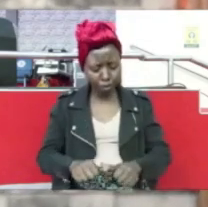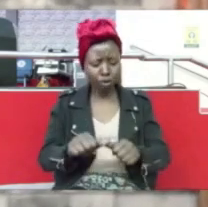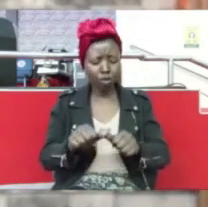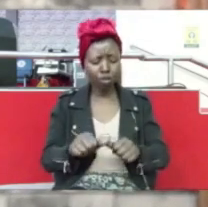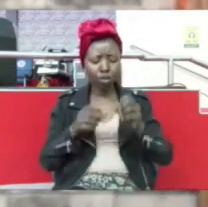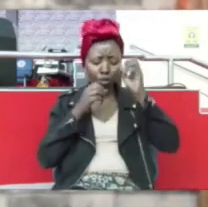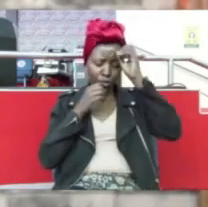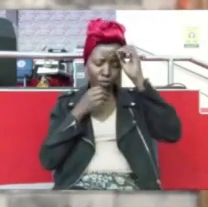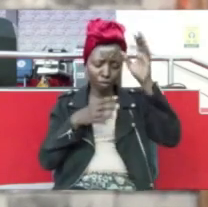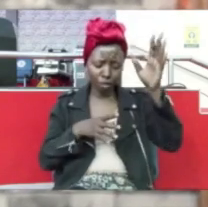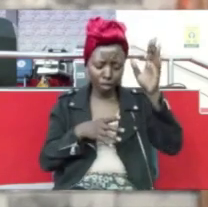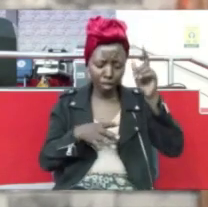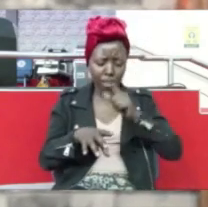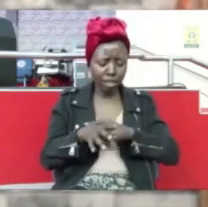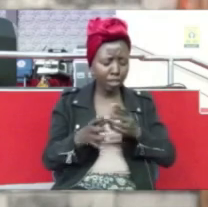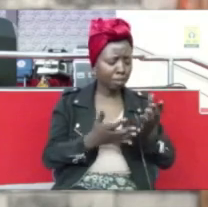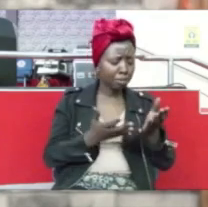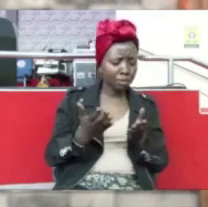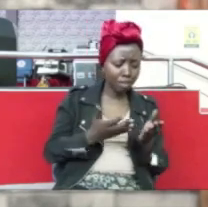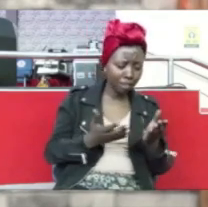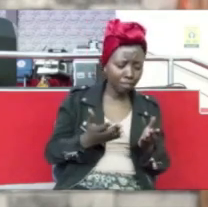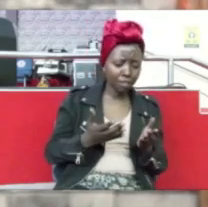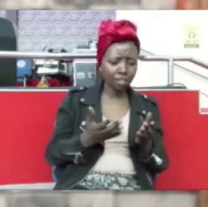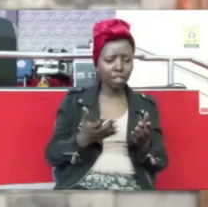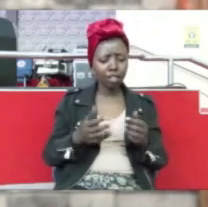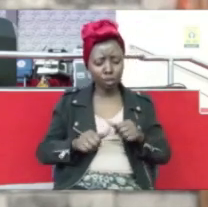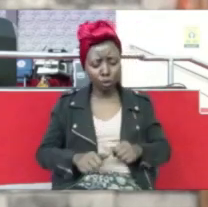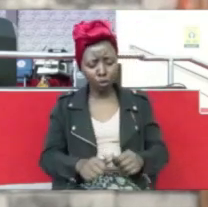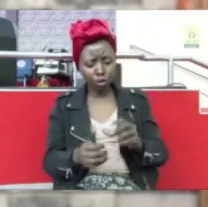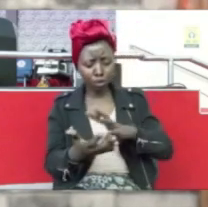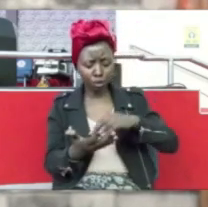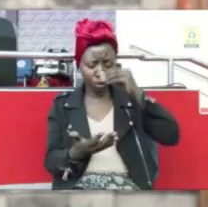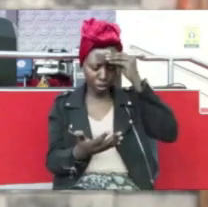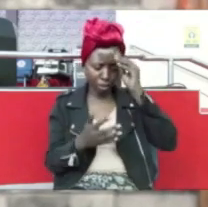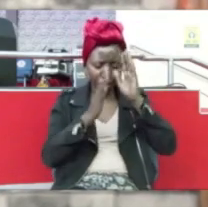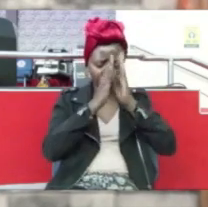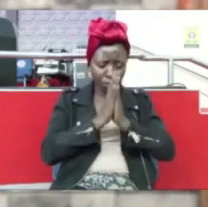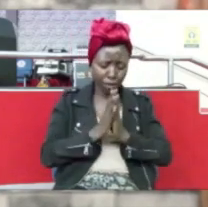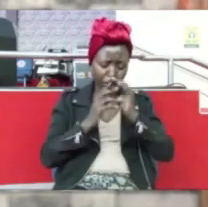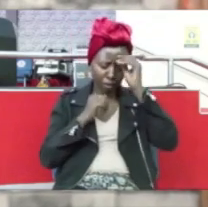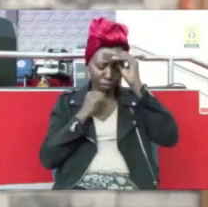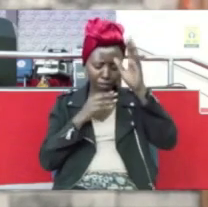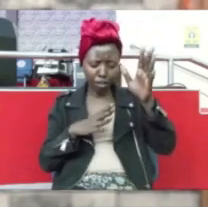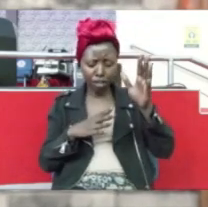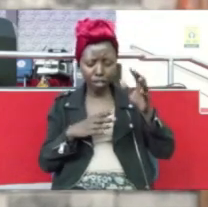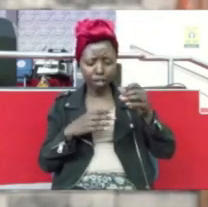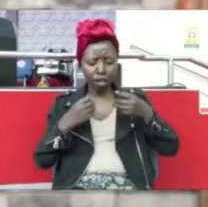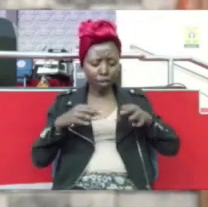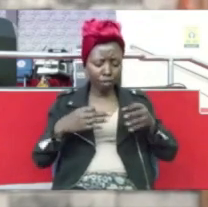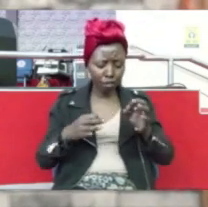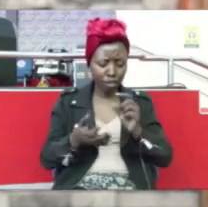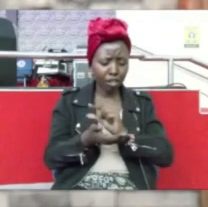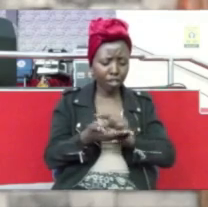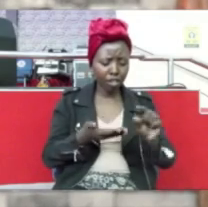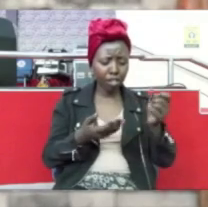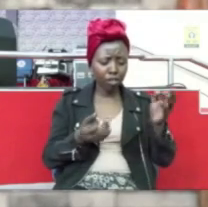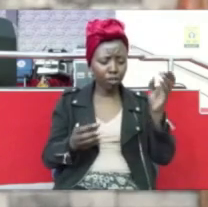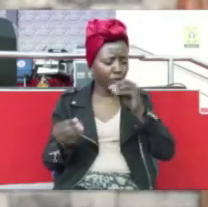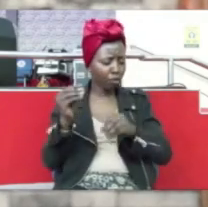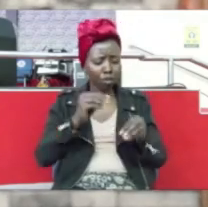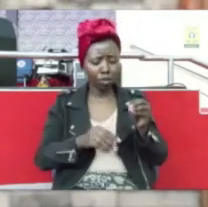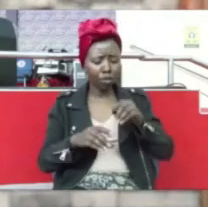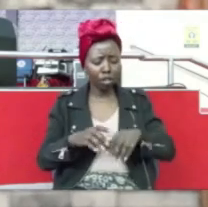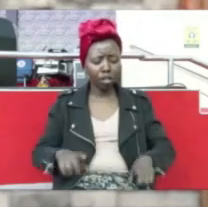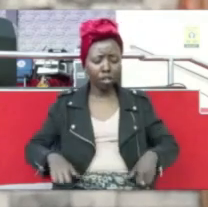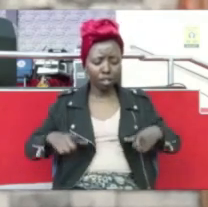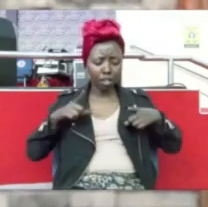God, with the service and as we continue learning, I pray that, Jehovah God, you're going to release the grace of giving in our lives,